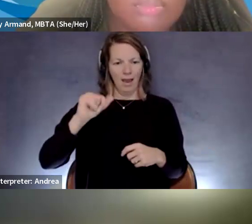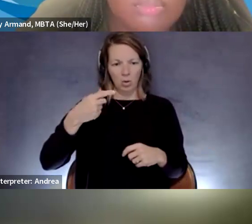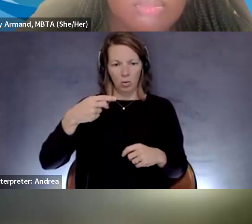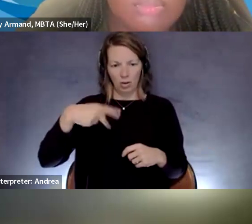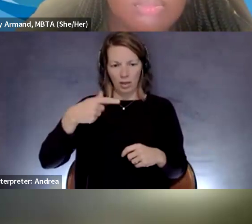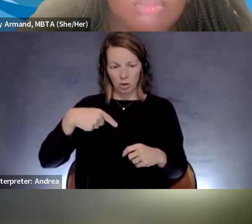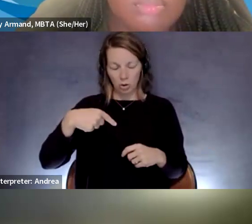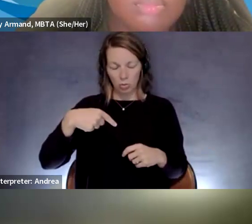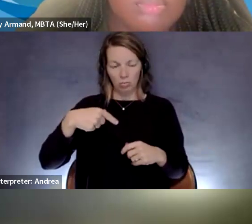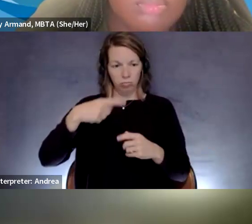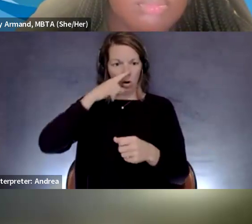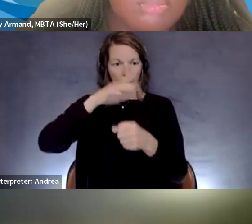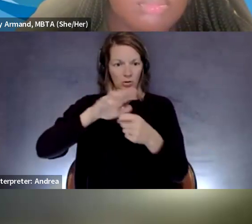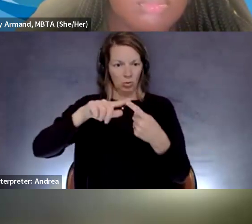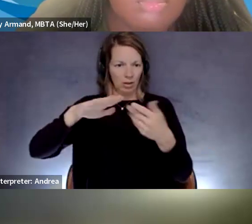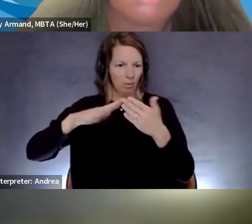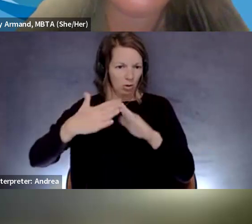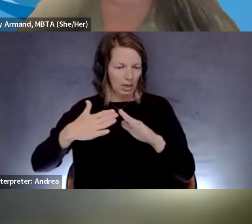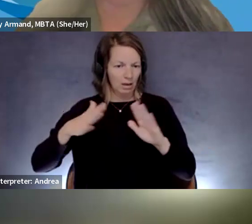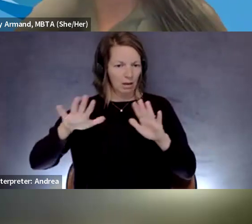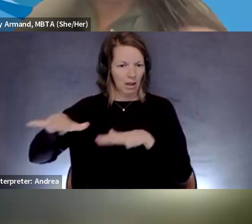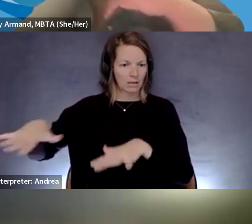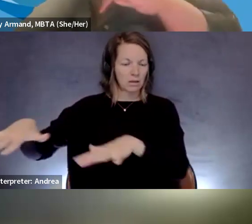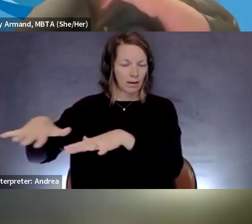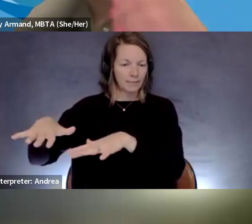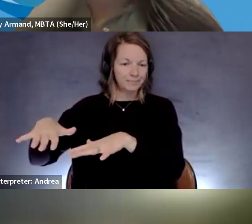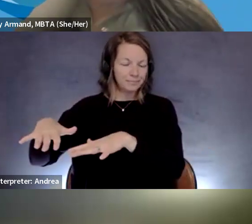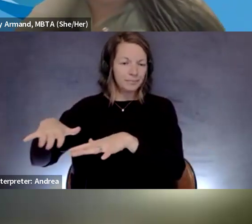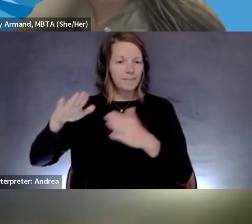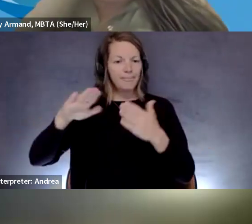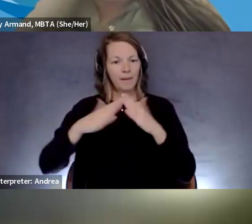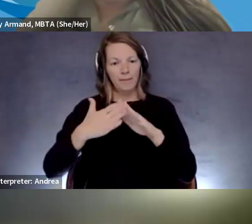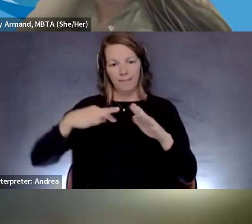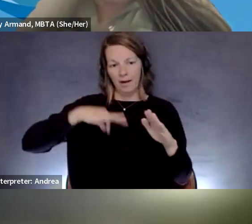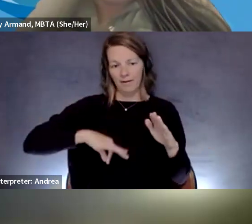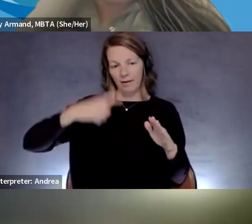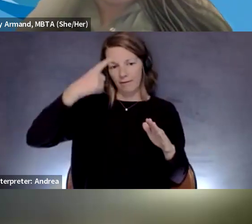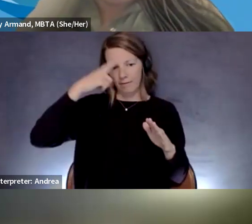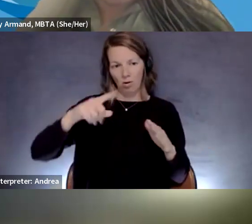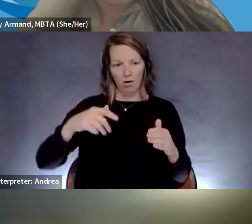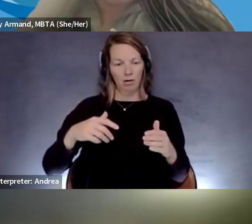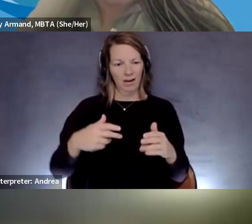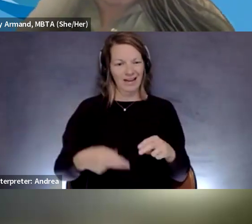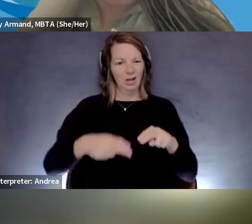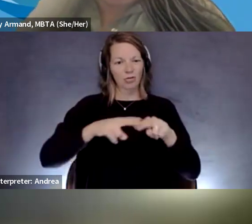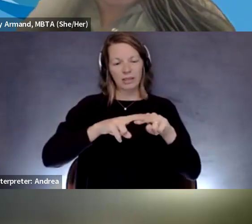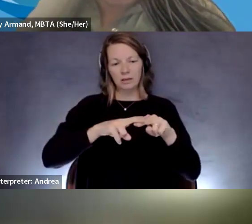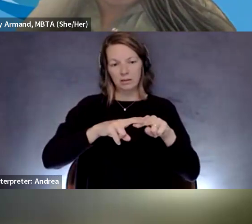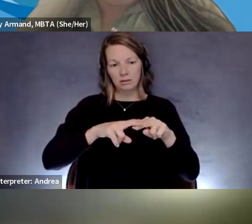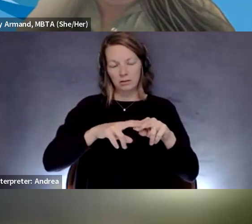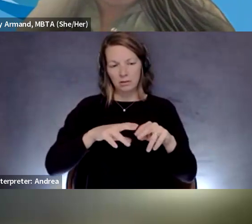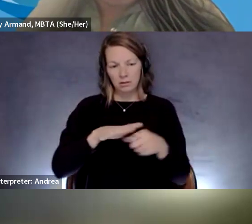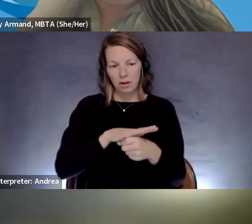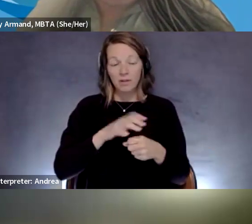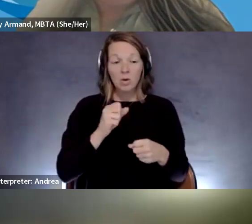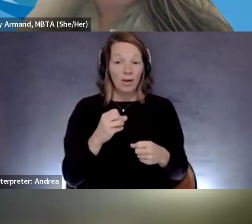IQHQ promised to the community as a community benefit for having increased. So I think if you